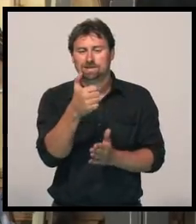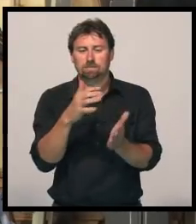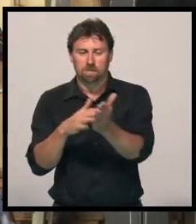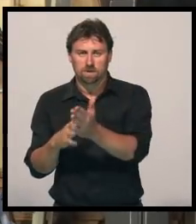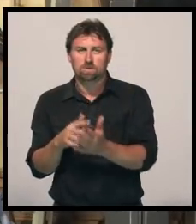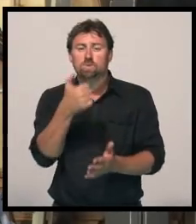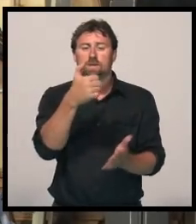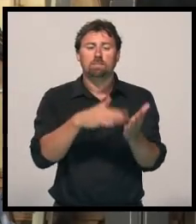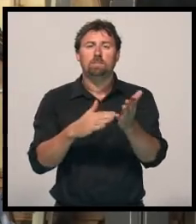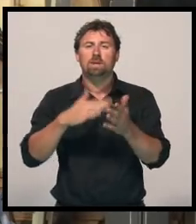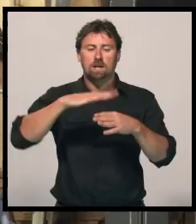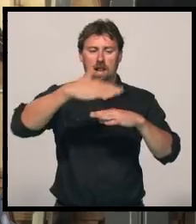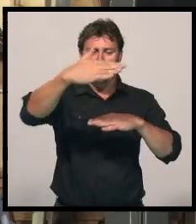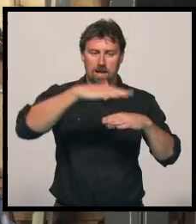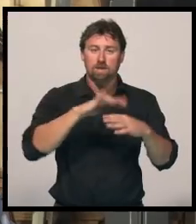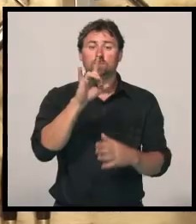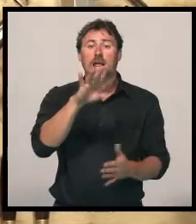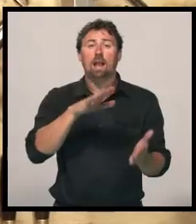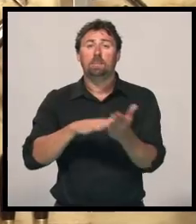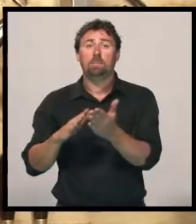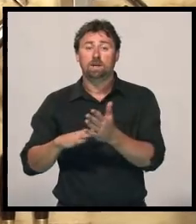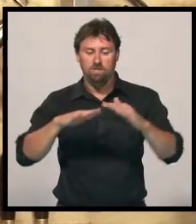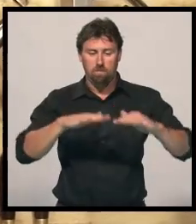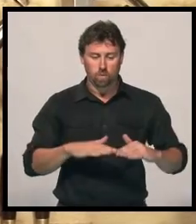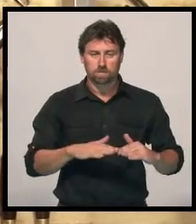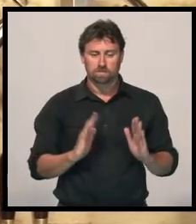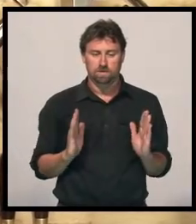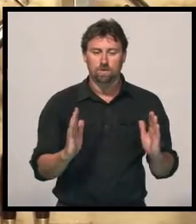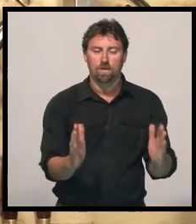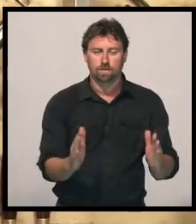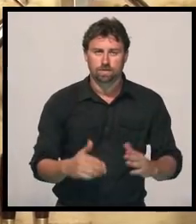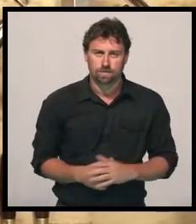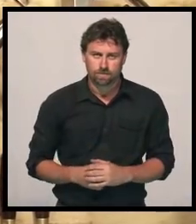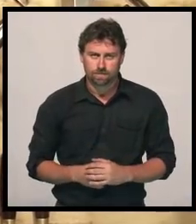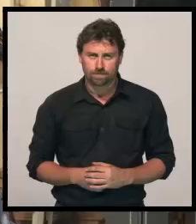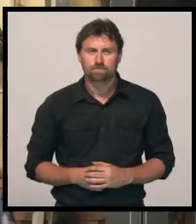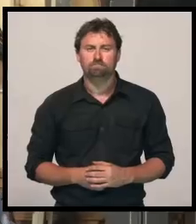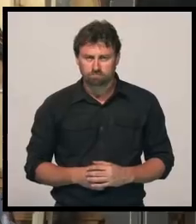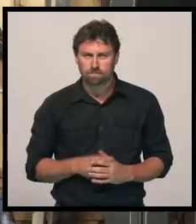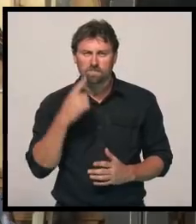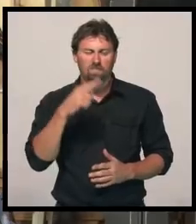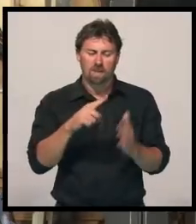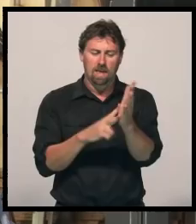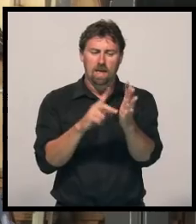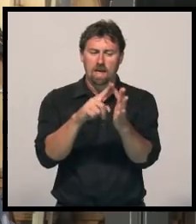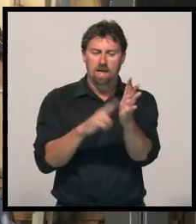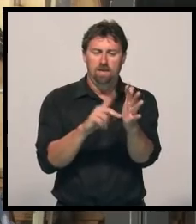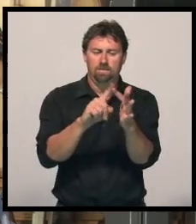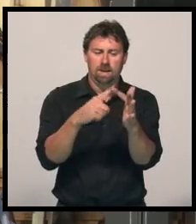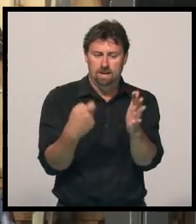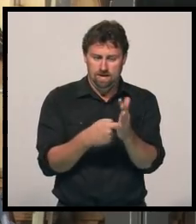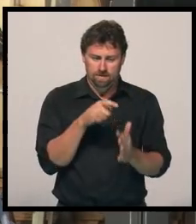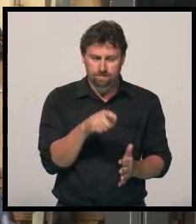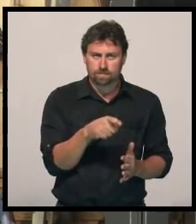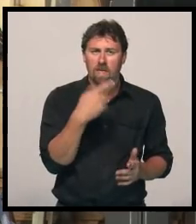for the lid. The 10mm I use for the bottoms and for the sides. But let's get on to the veneer. With veneer, there